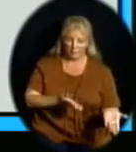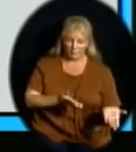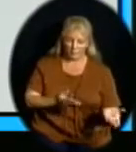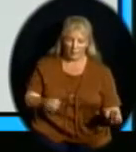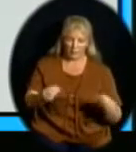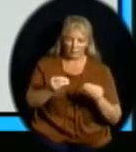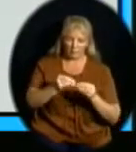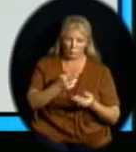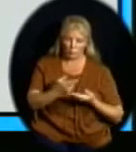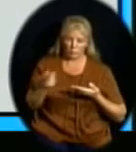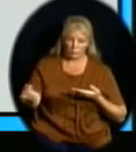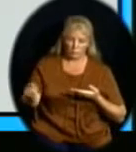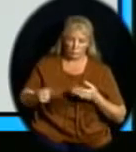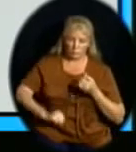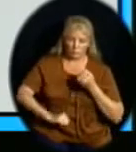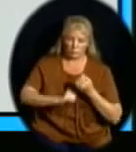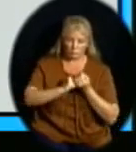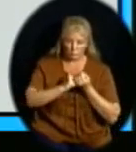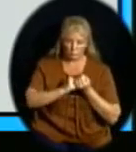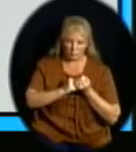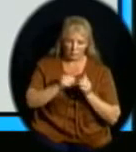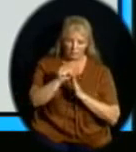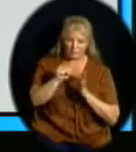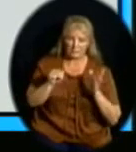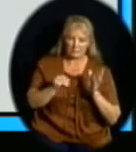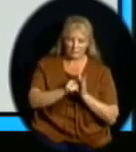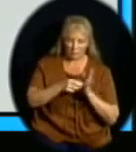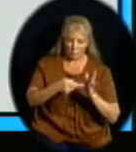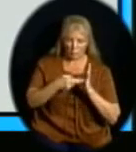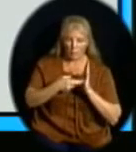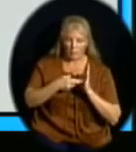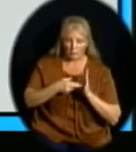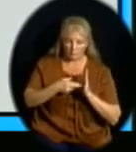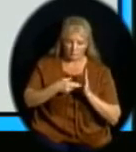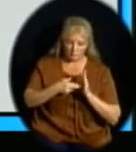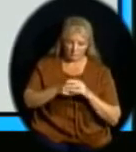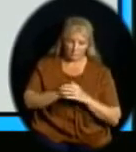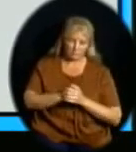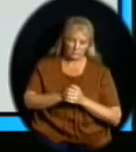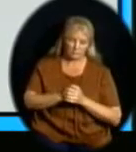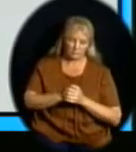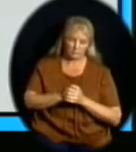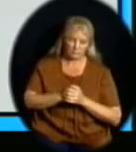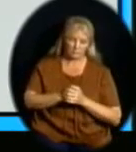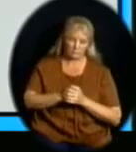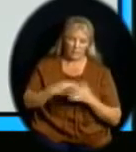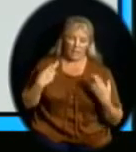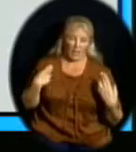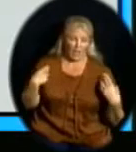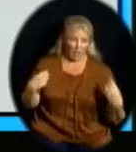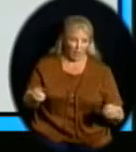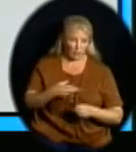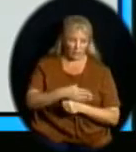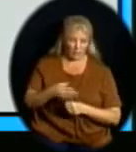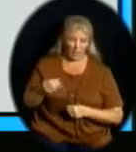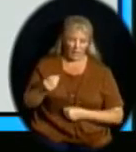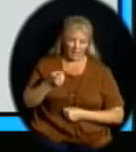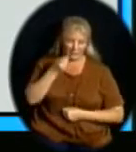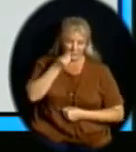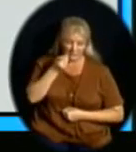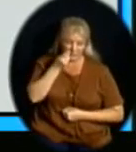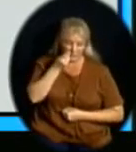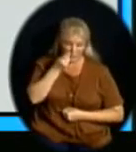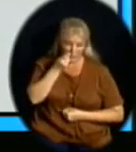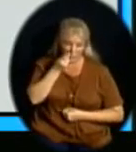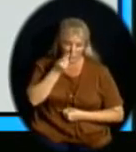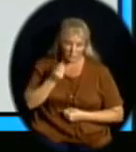meet state and federal mandates that we have discussed. It addresses health and dental increases that have occurred not only here but throughout the